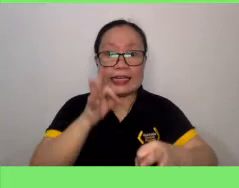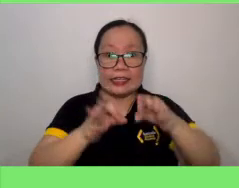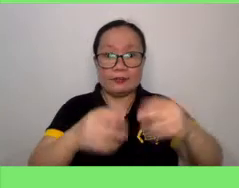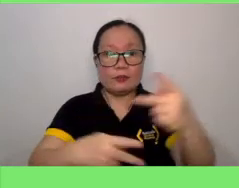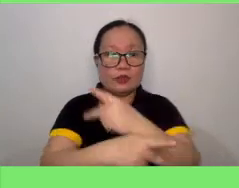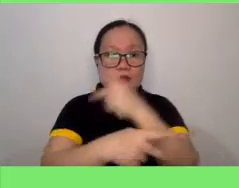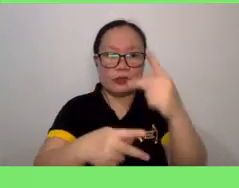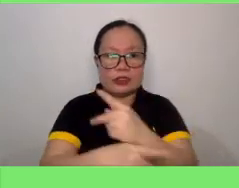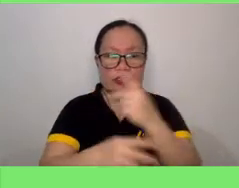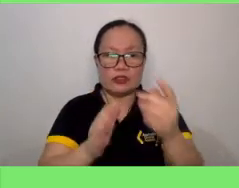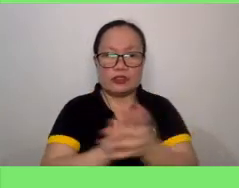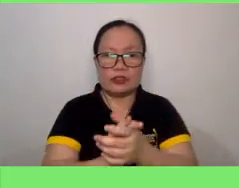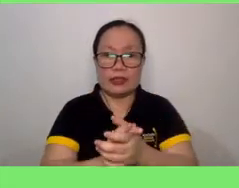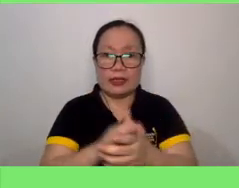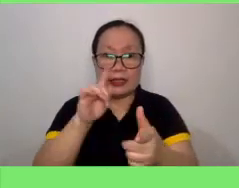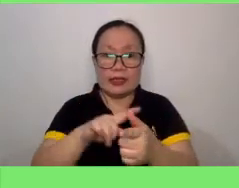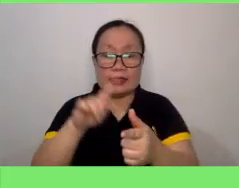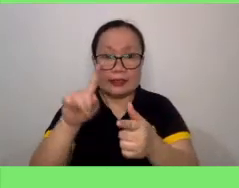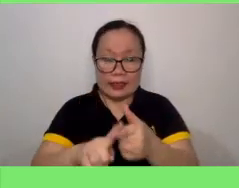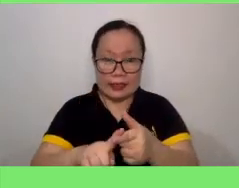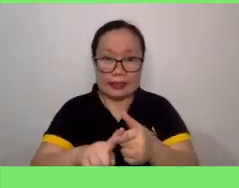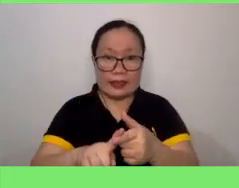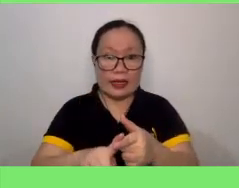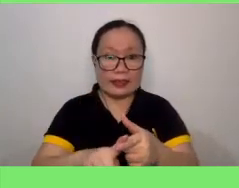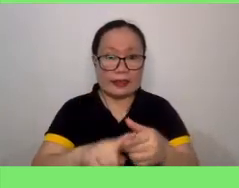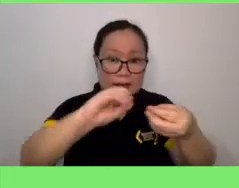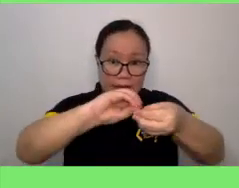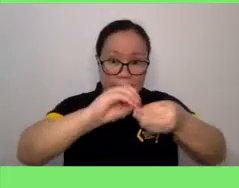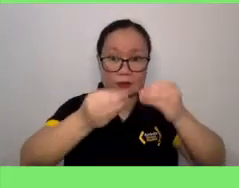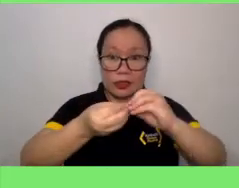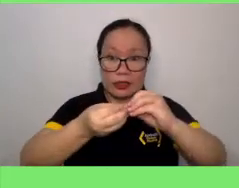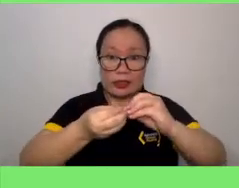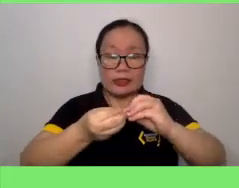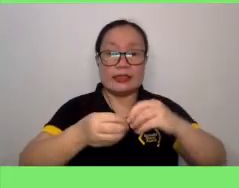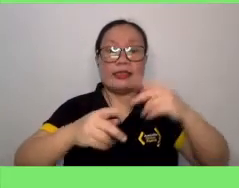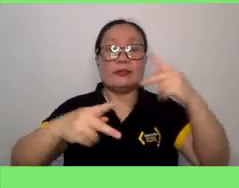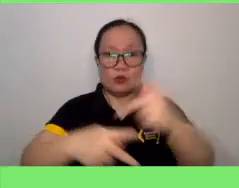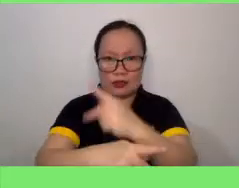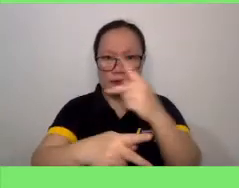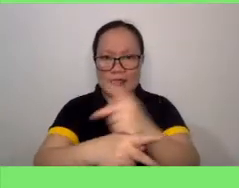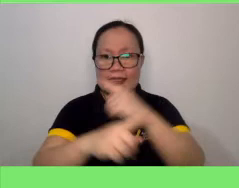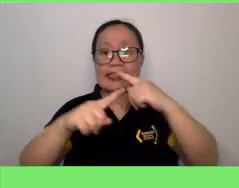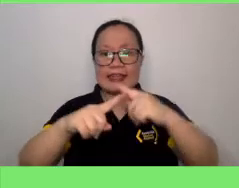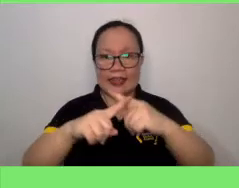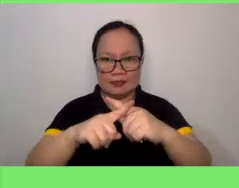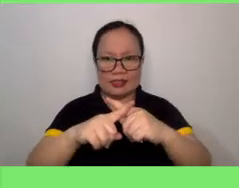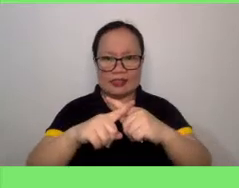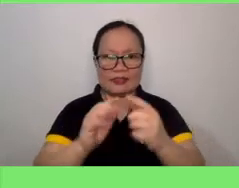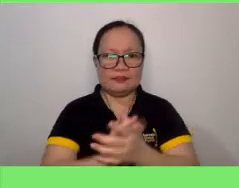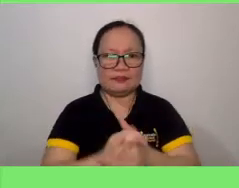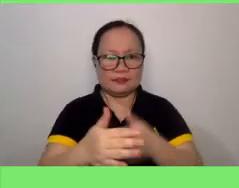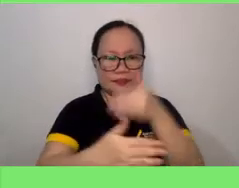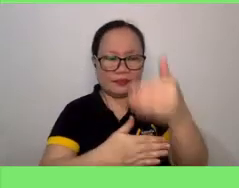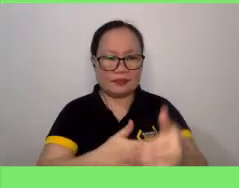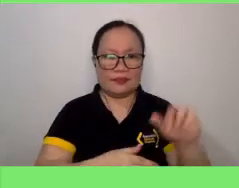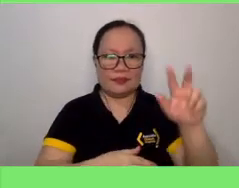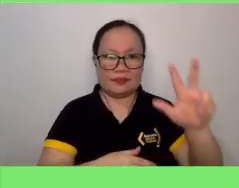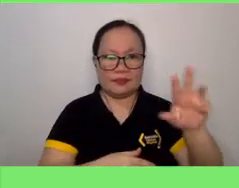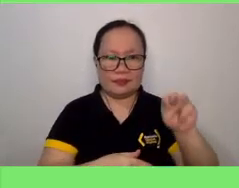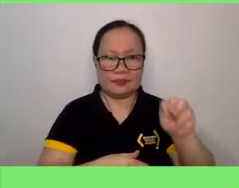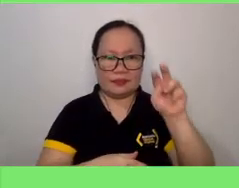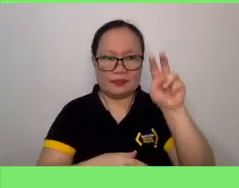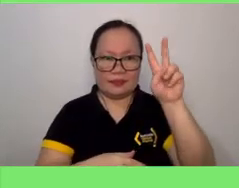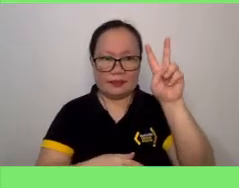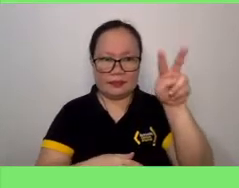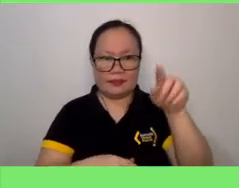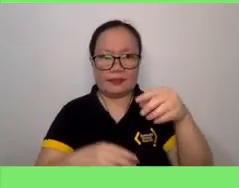And then, yung coefficient po nila, of course, i-multiply natin kasi multiplication po ito. Next, I have 3m